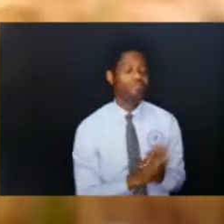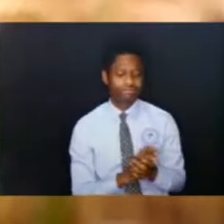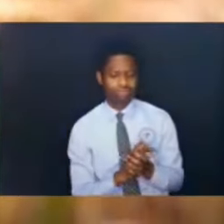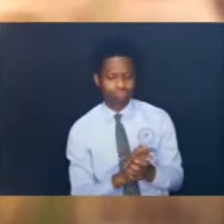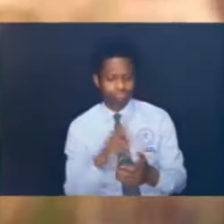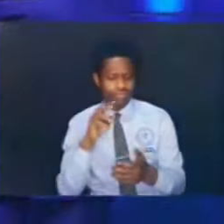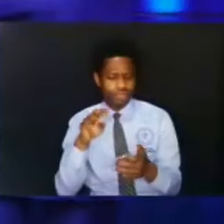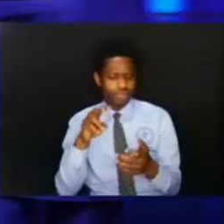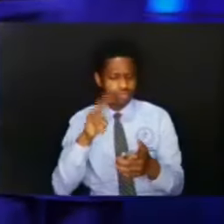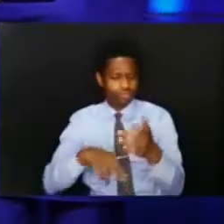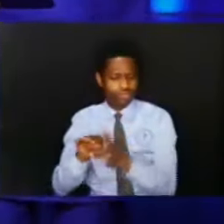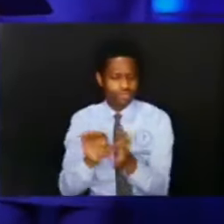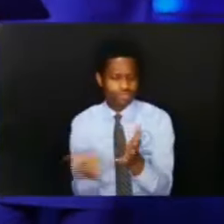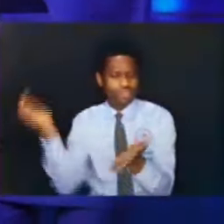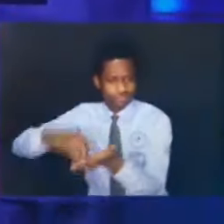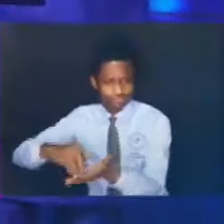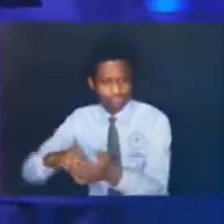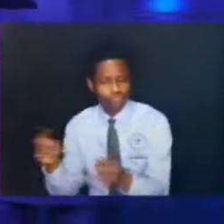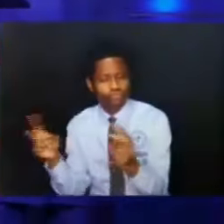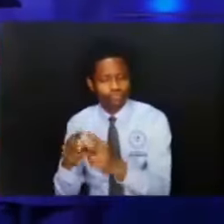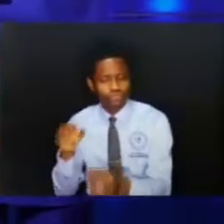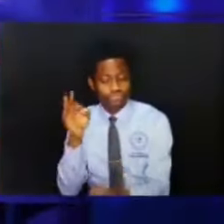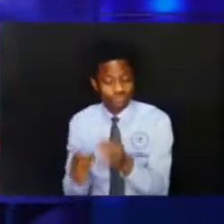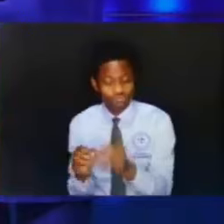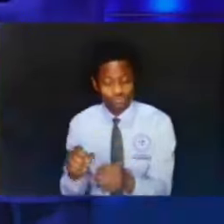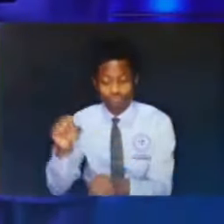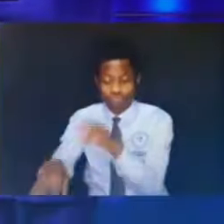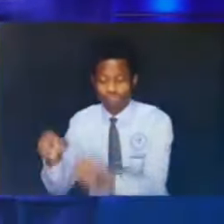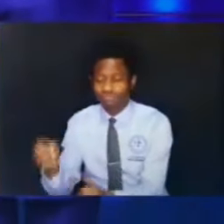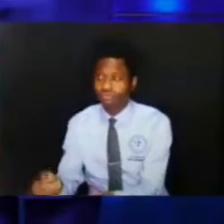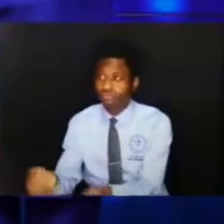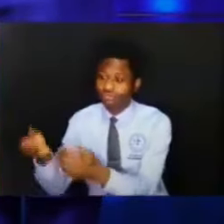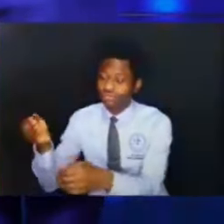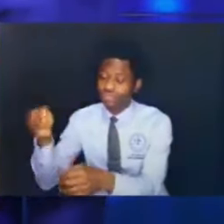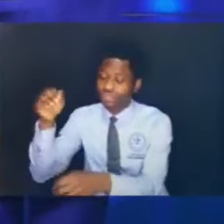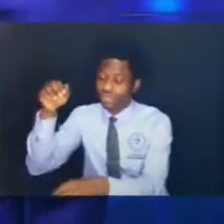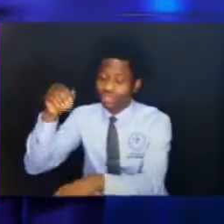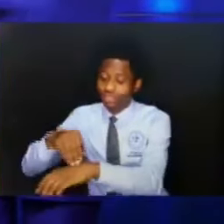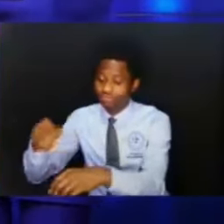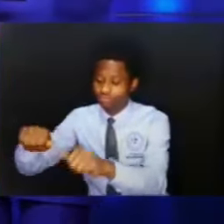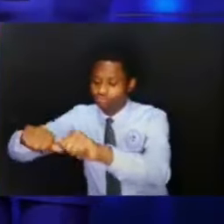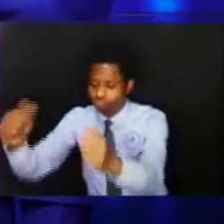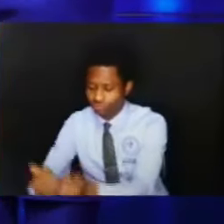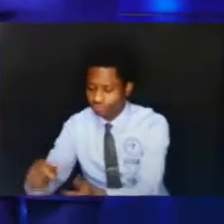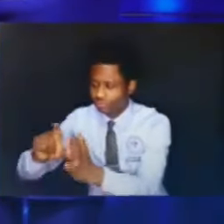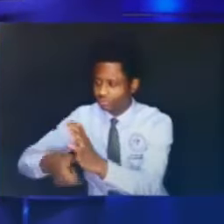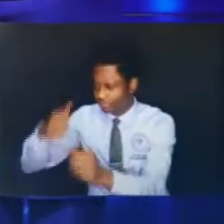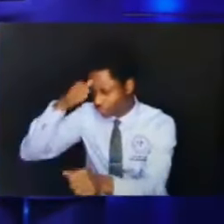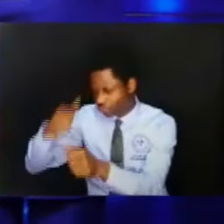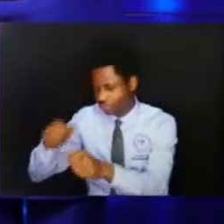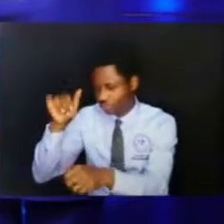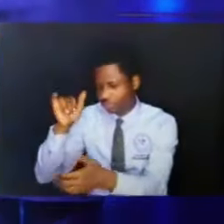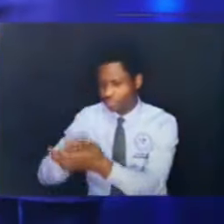nhwe chire onu bi we. Therefore, enti if you are offering your gift at the altar and then remember that your brother